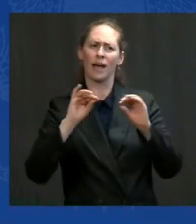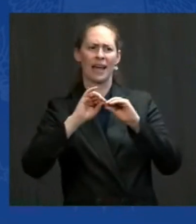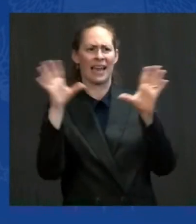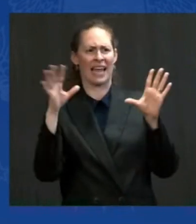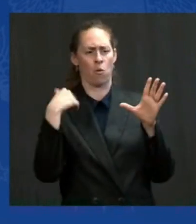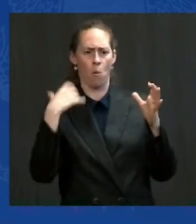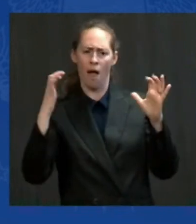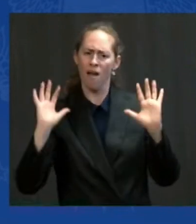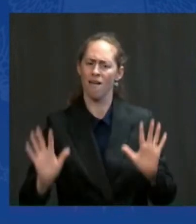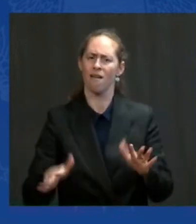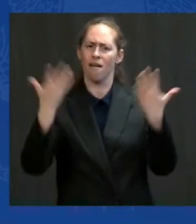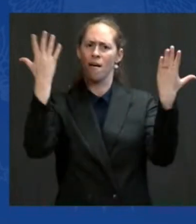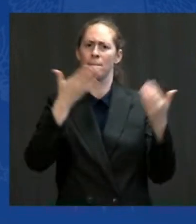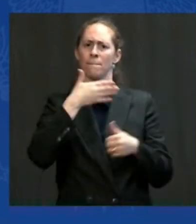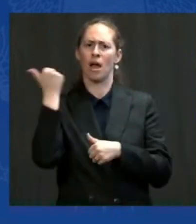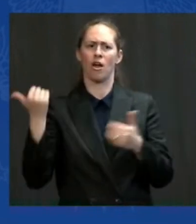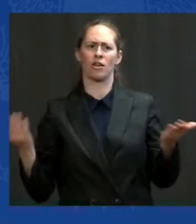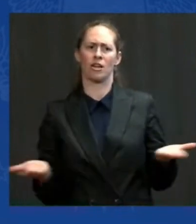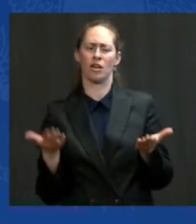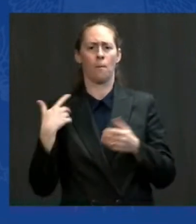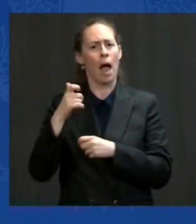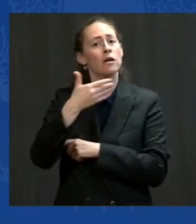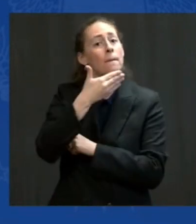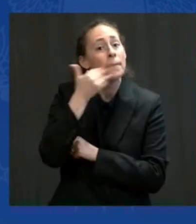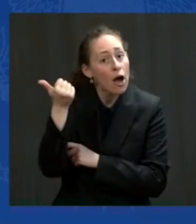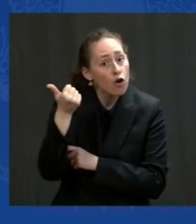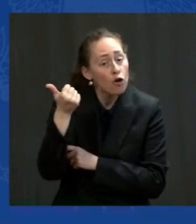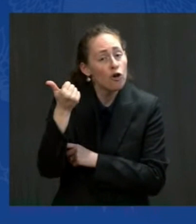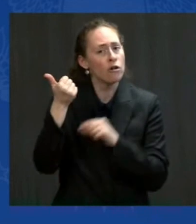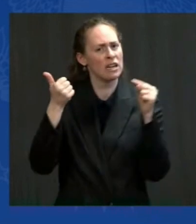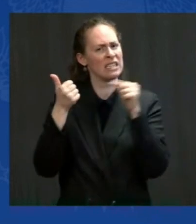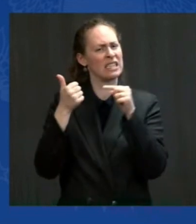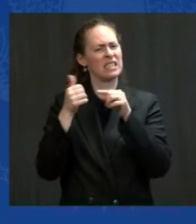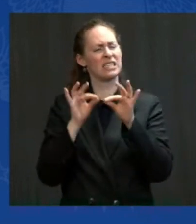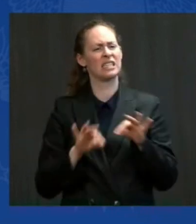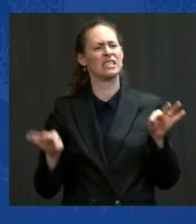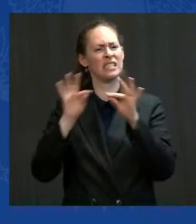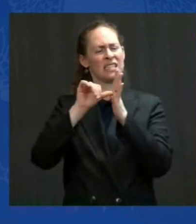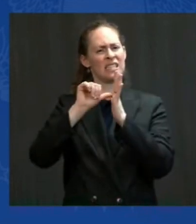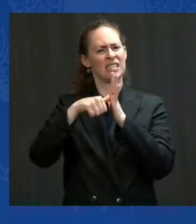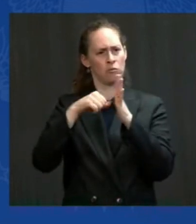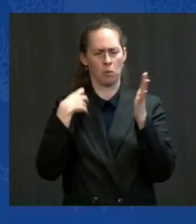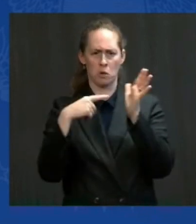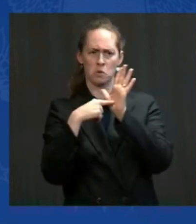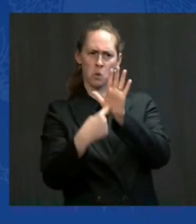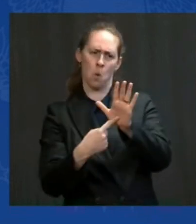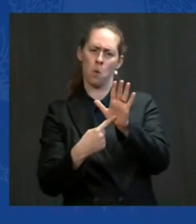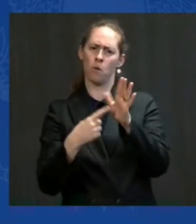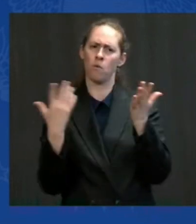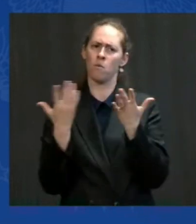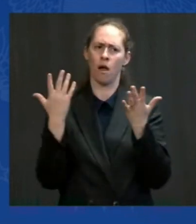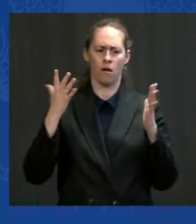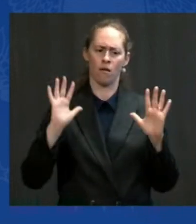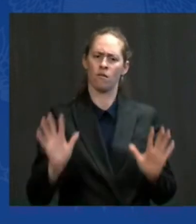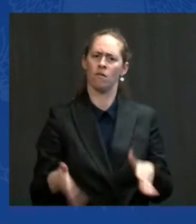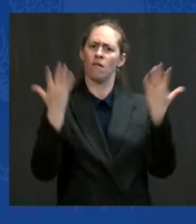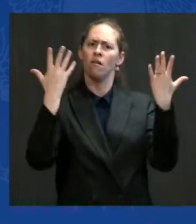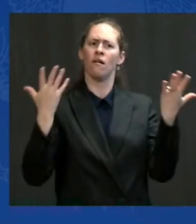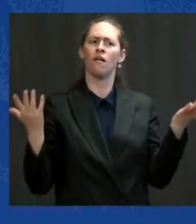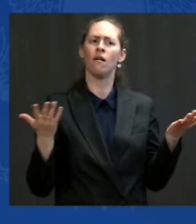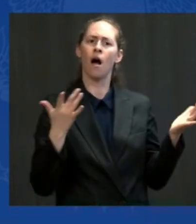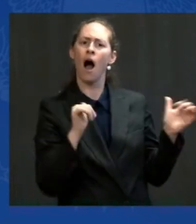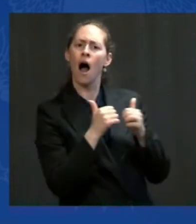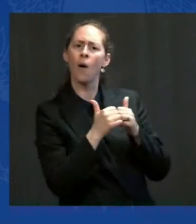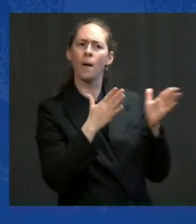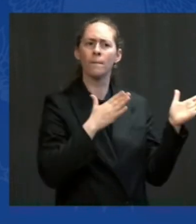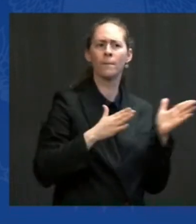got to build back better. And today I want to outline some of the key pieces of this Build Back Better agenda and what's it going to do for the people of